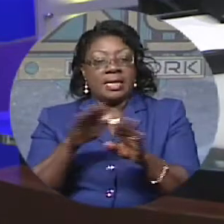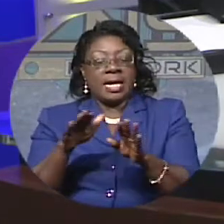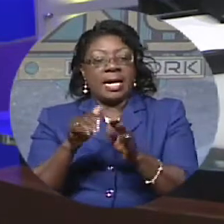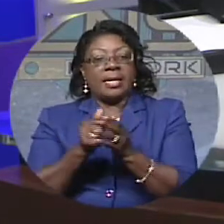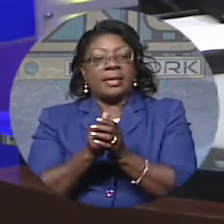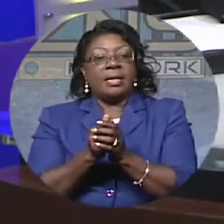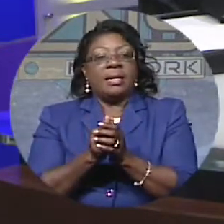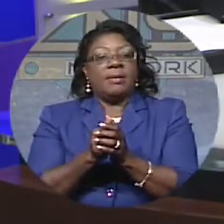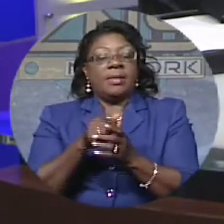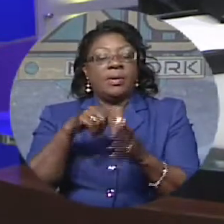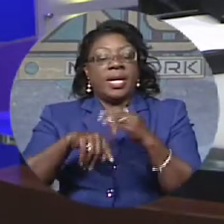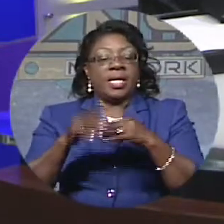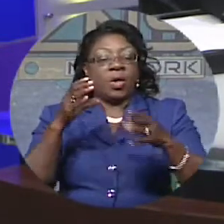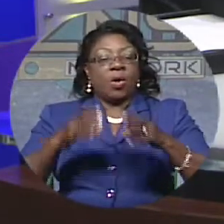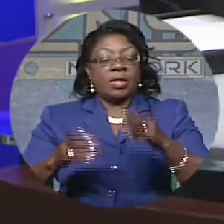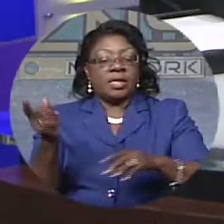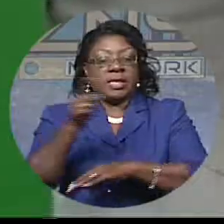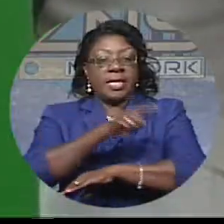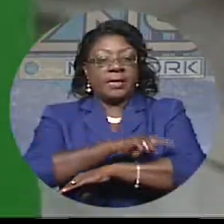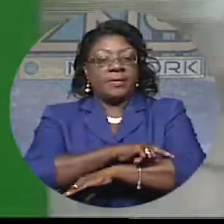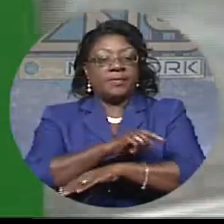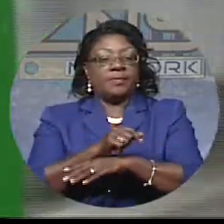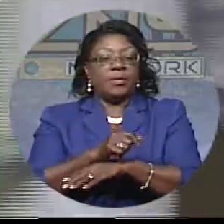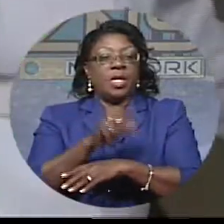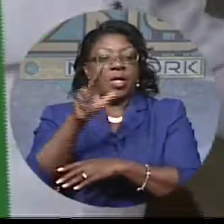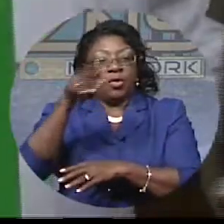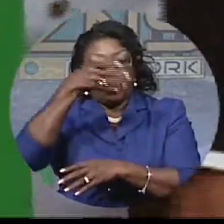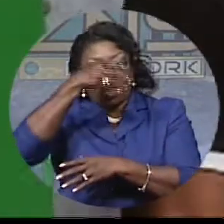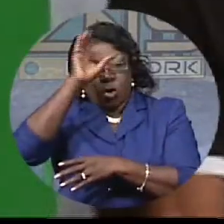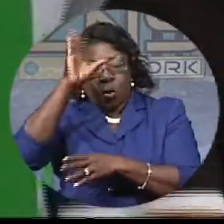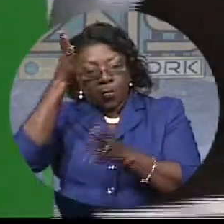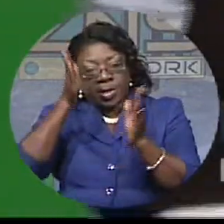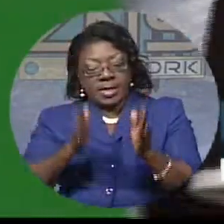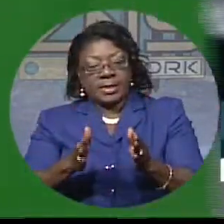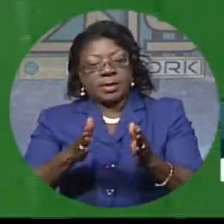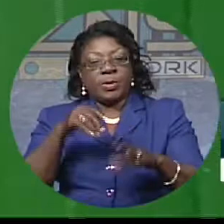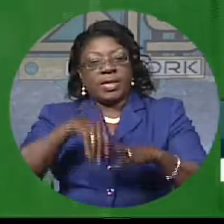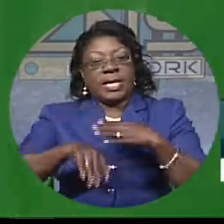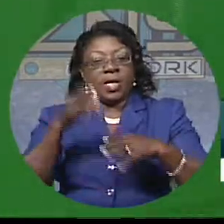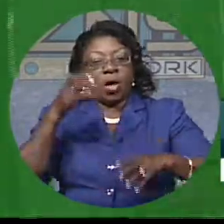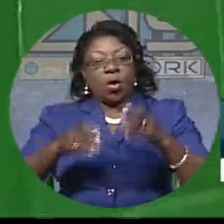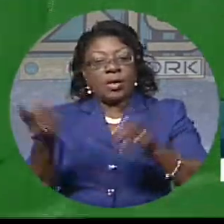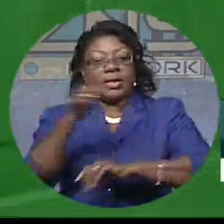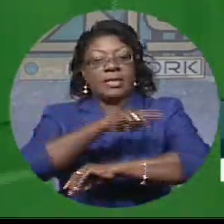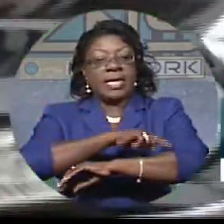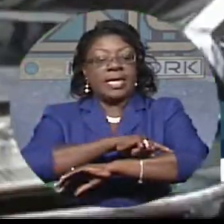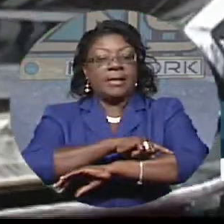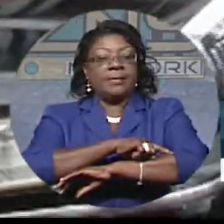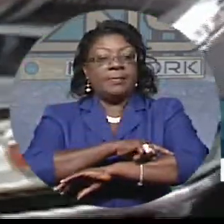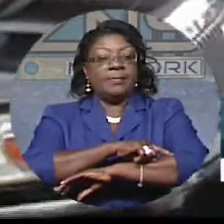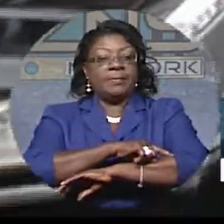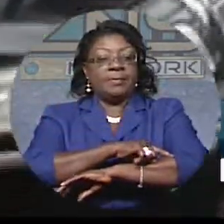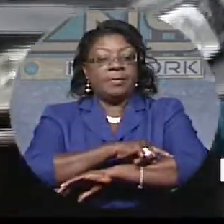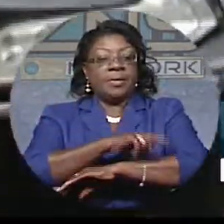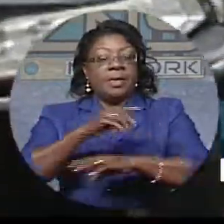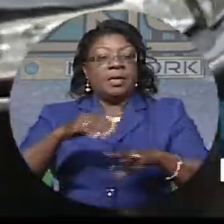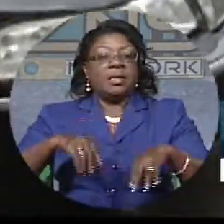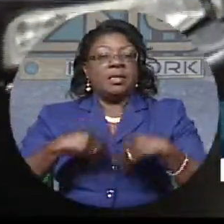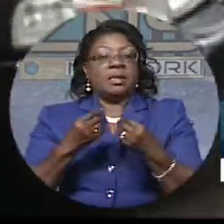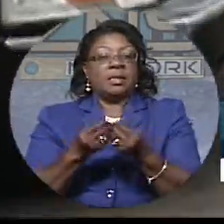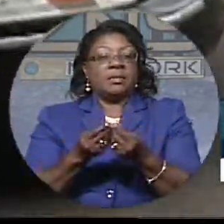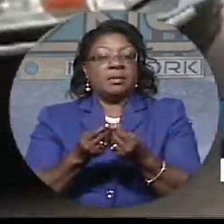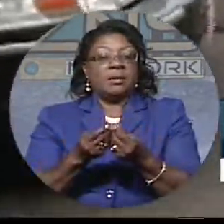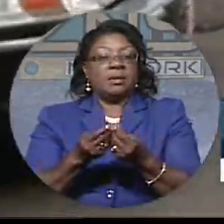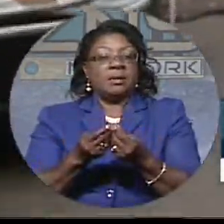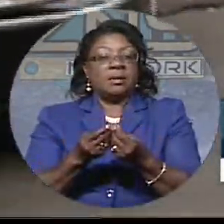Network News. And to another big story tonight, 3 Cuban detainees have to wait at least another 2 weeks in detention in order to determine if